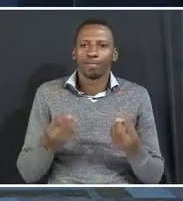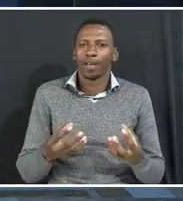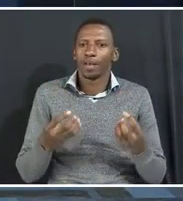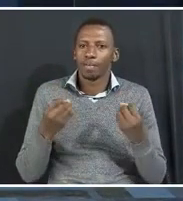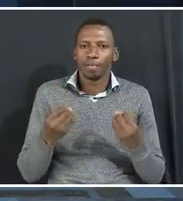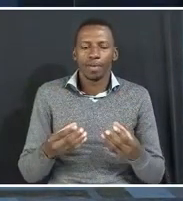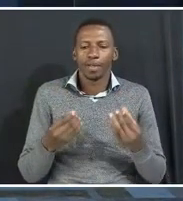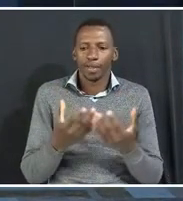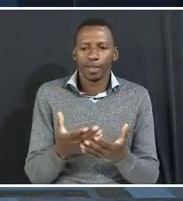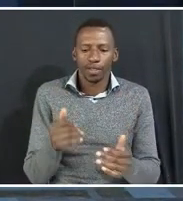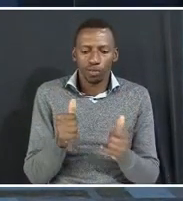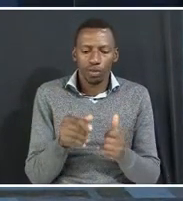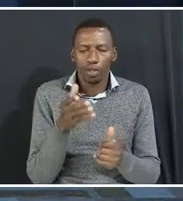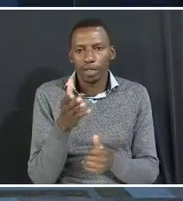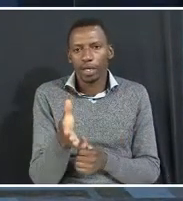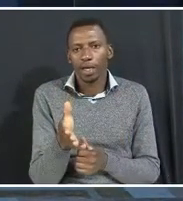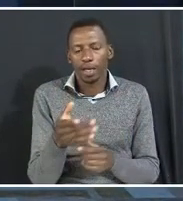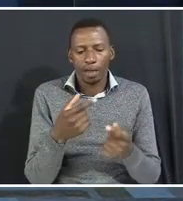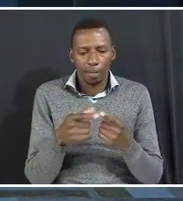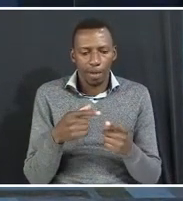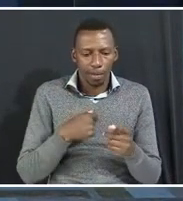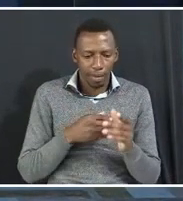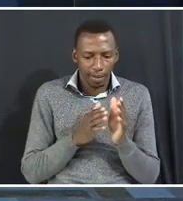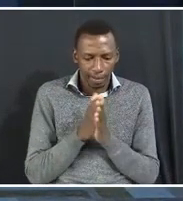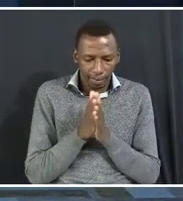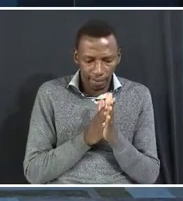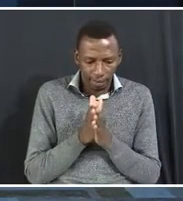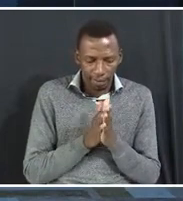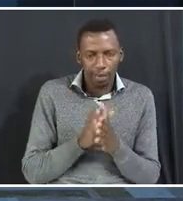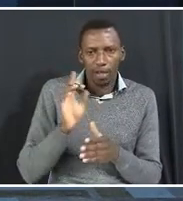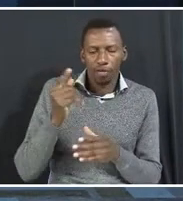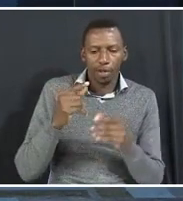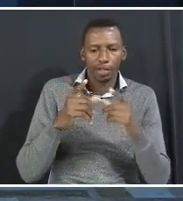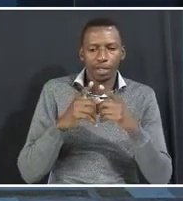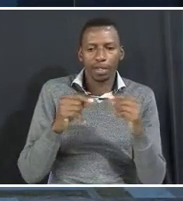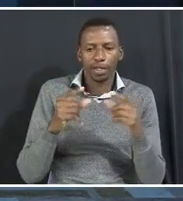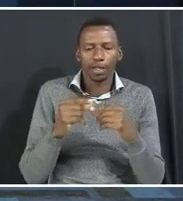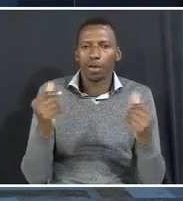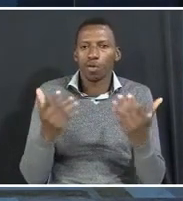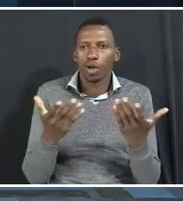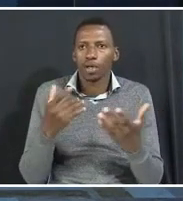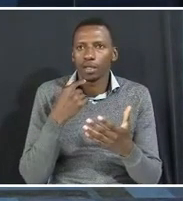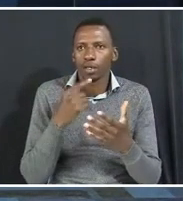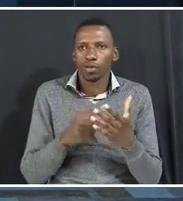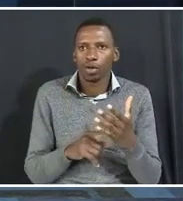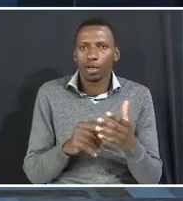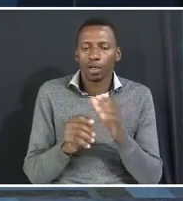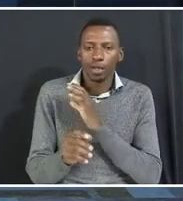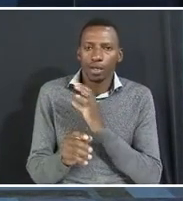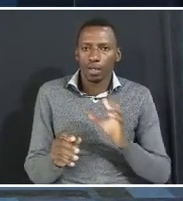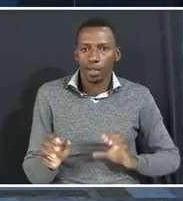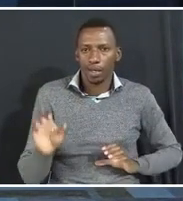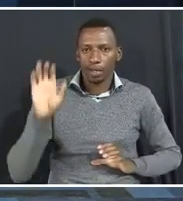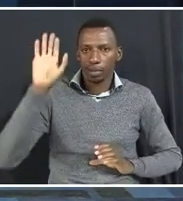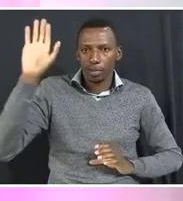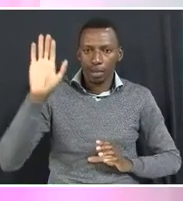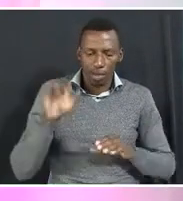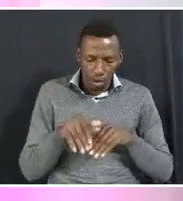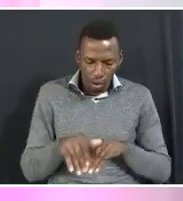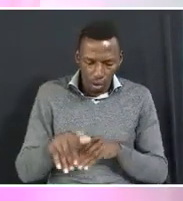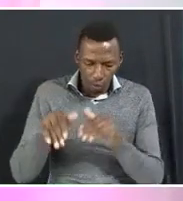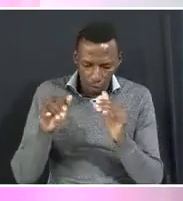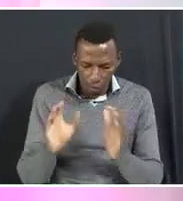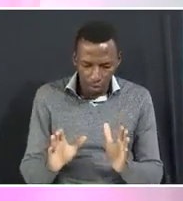but I'm interested with the first section, first sentence, where he says, Christ's followers have been redeemed